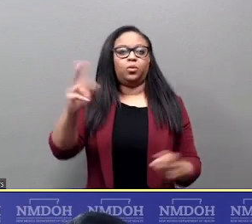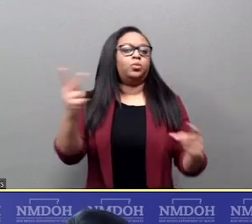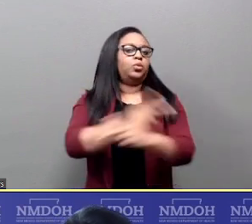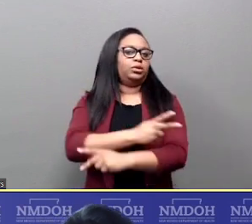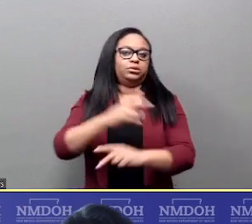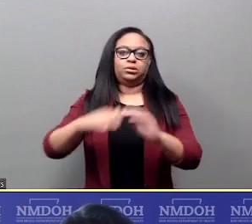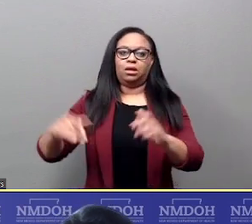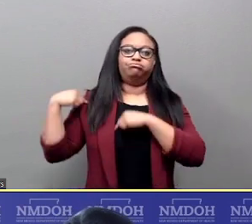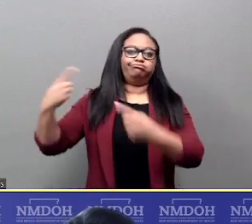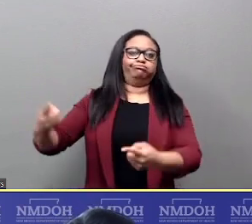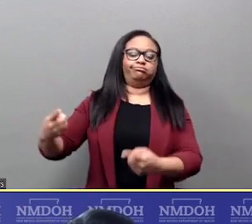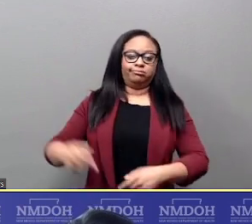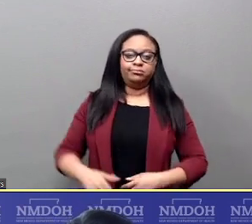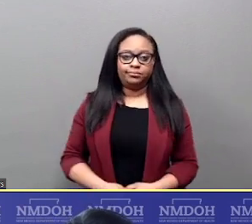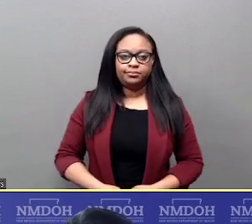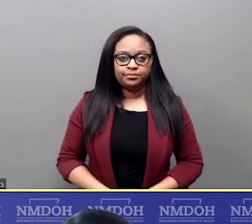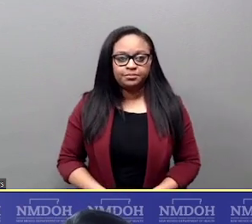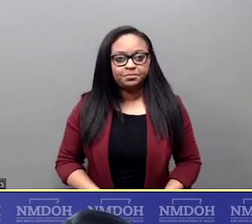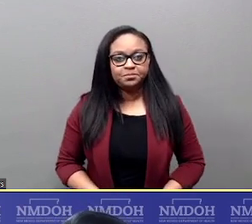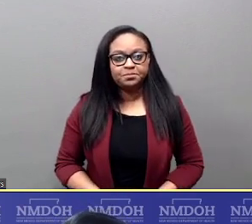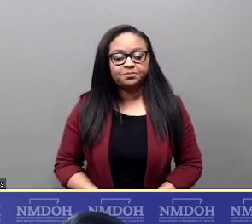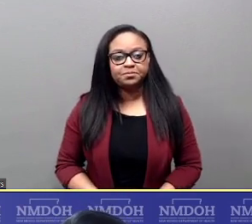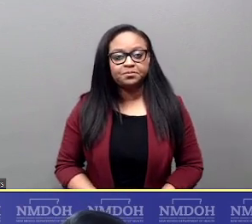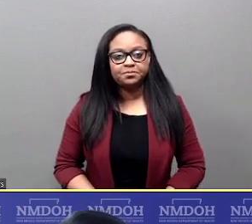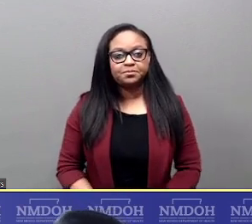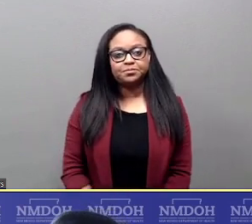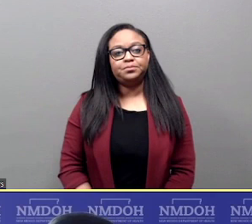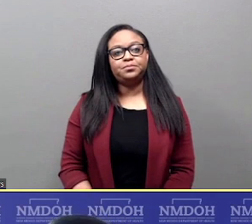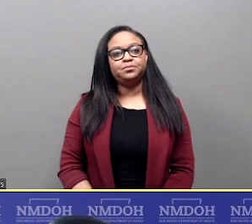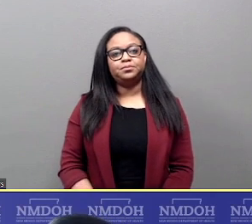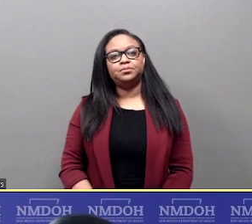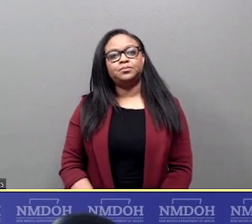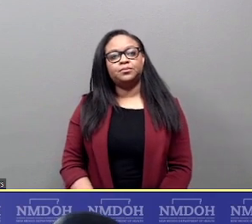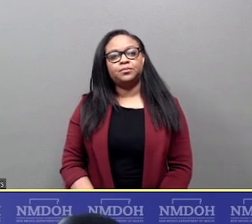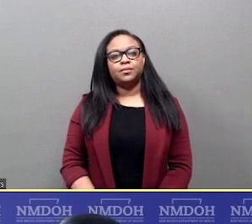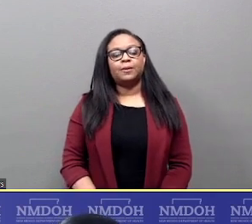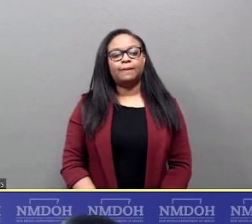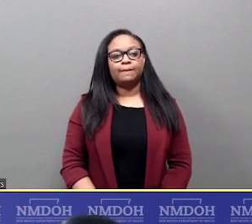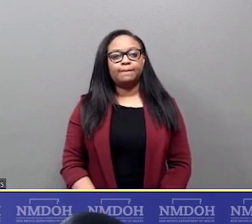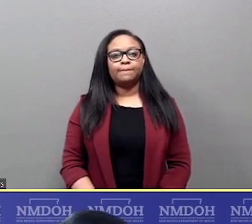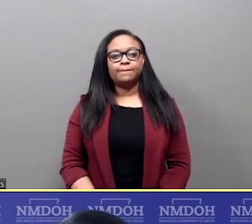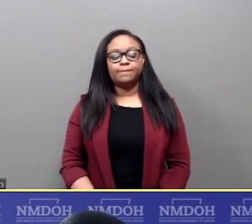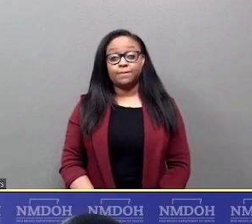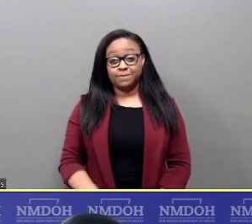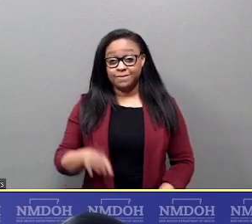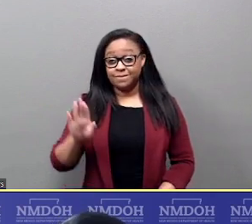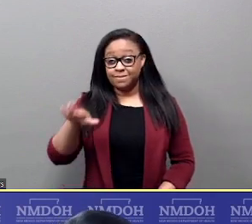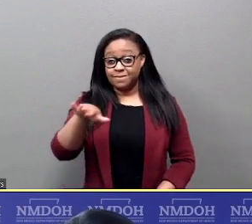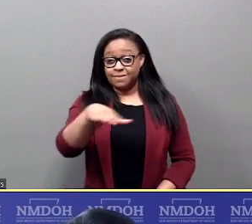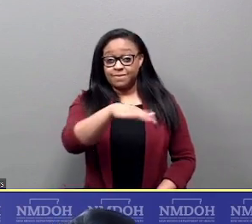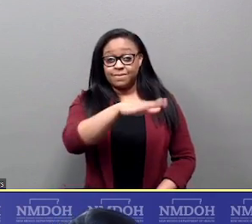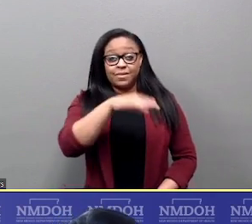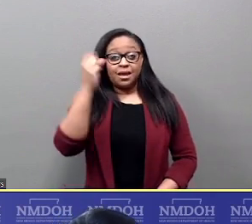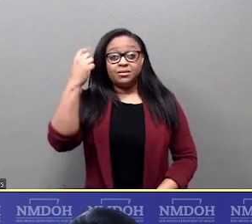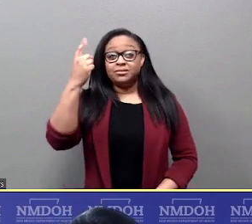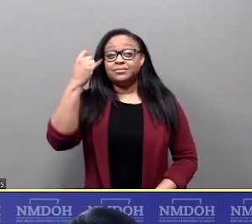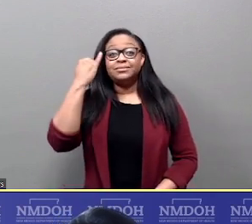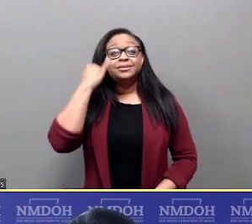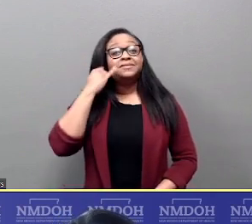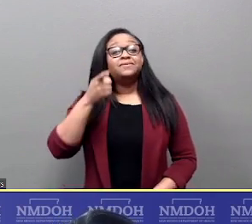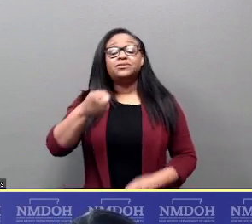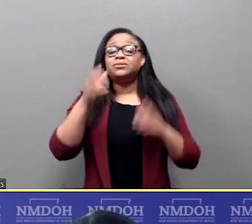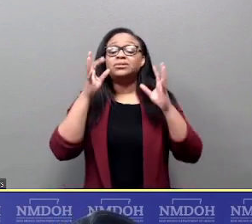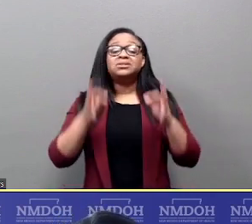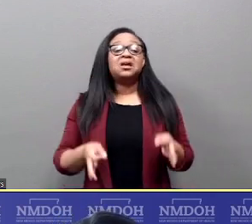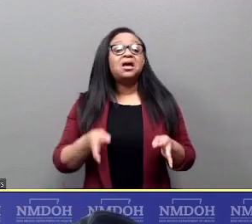And I really wanted to focus on this because you're more likely to get sick right now if you didn't get your flu vaccine. And